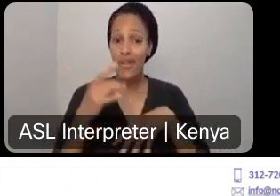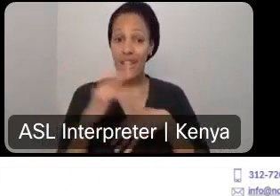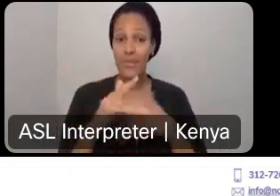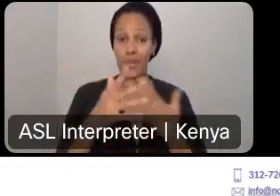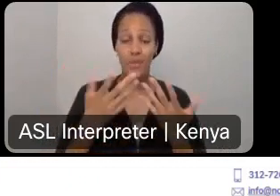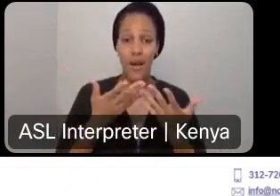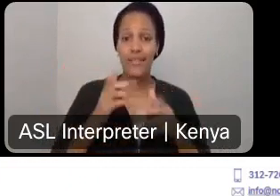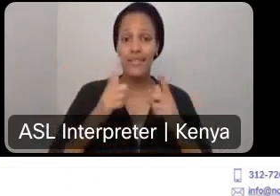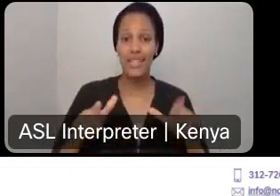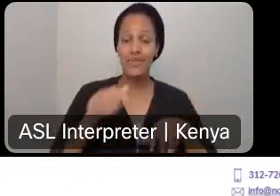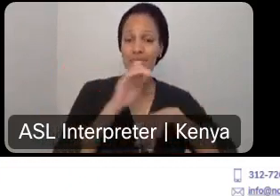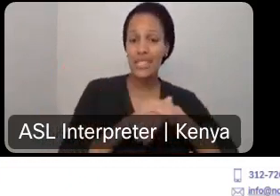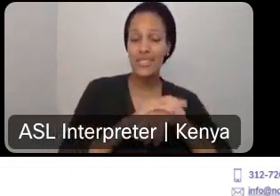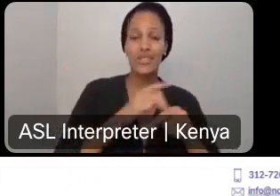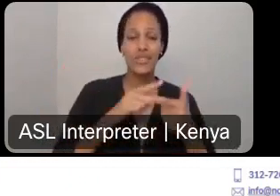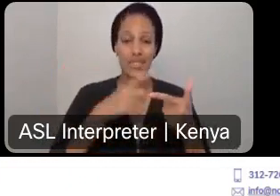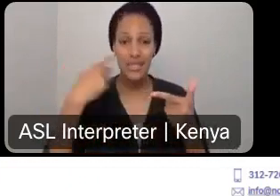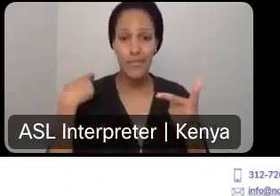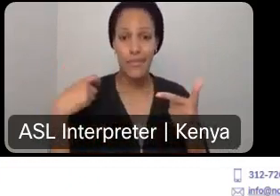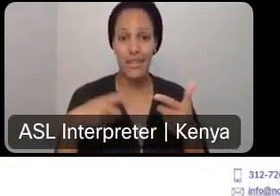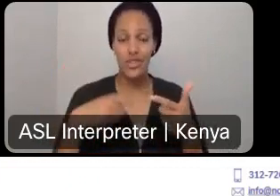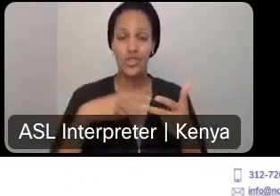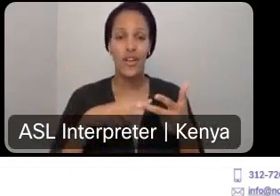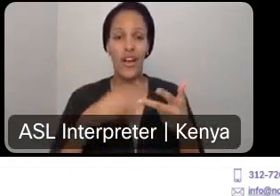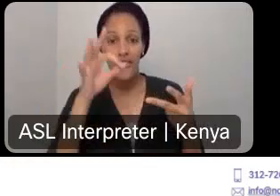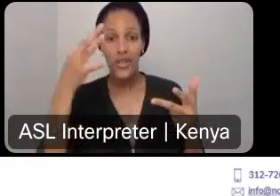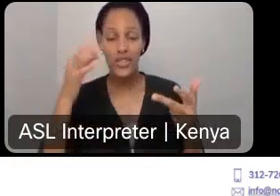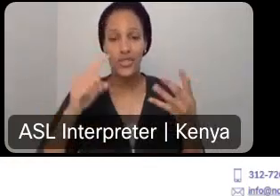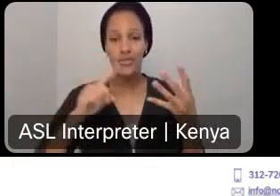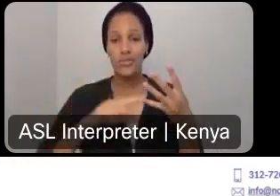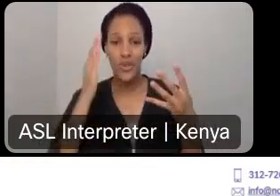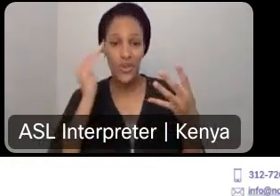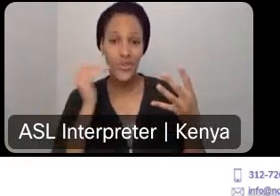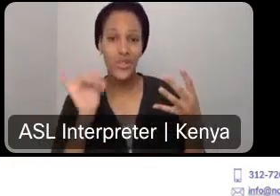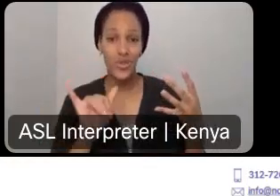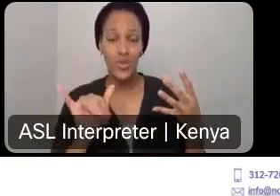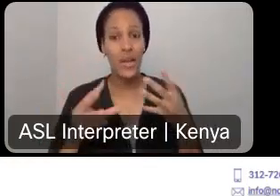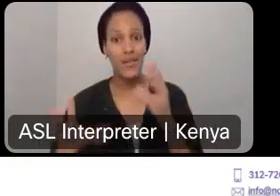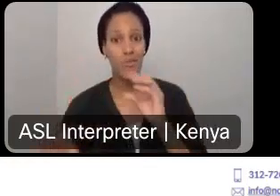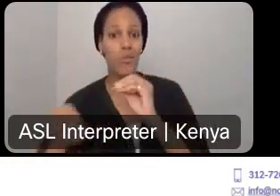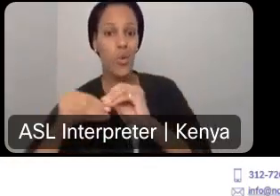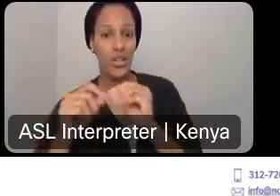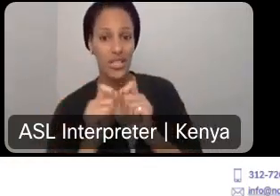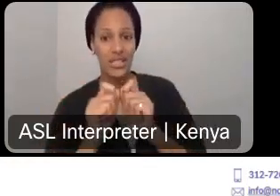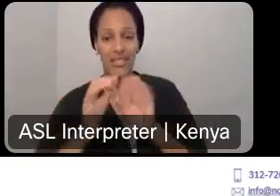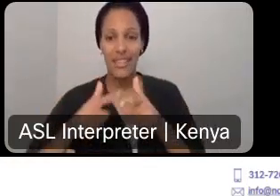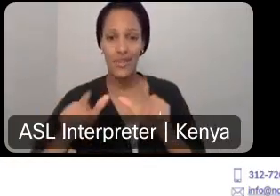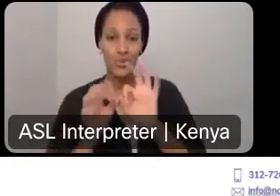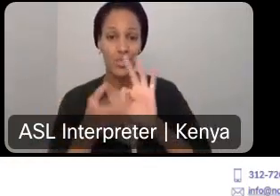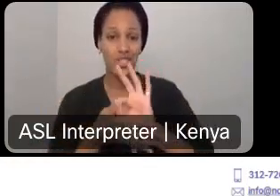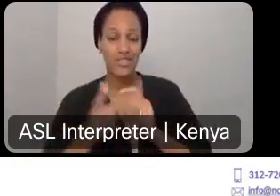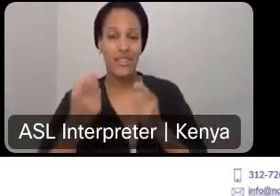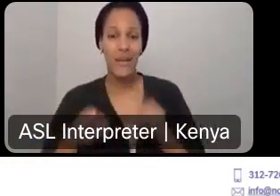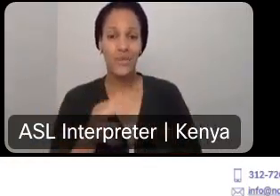Spanish, French, and Korean, with additional translations coming soon. Use this guide